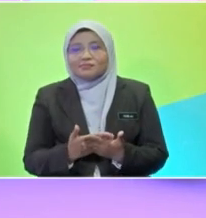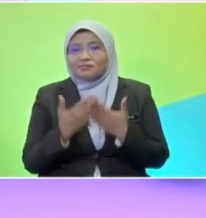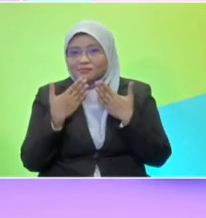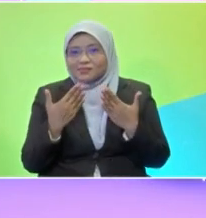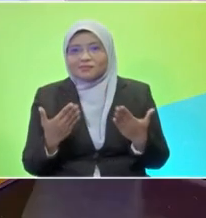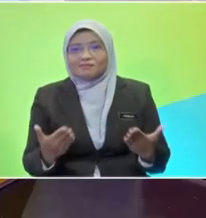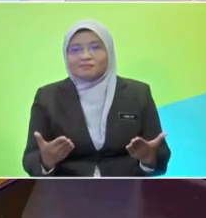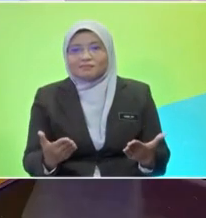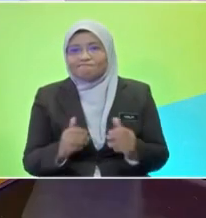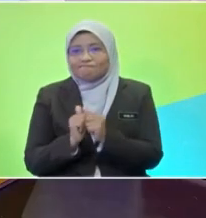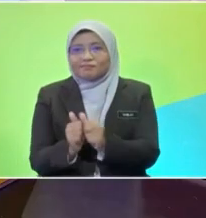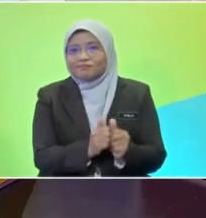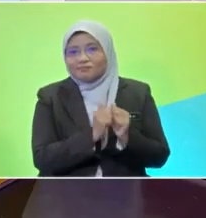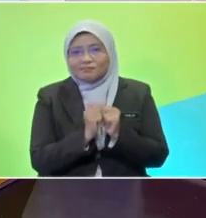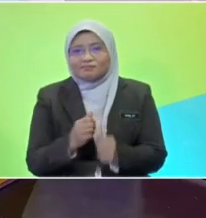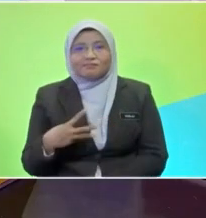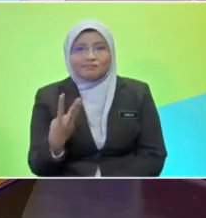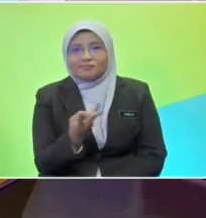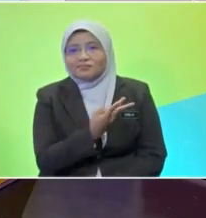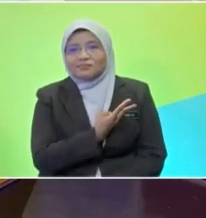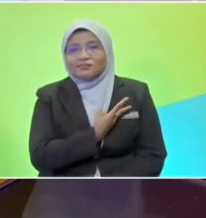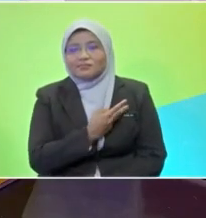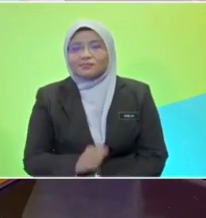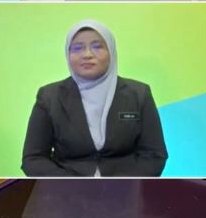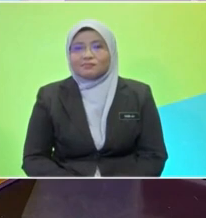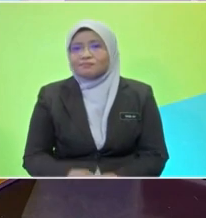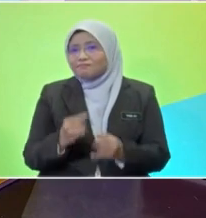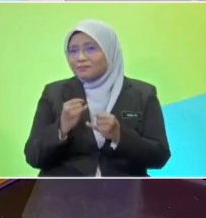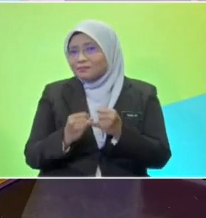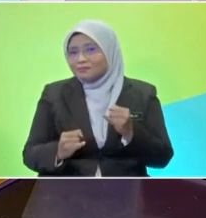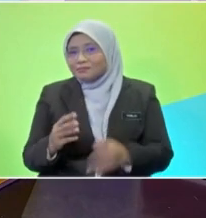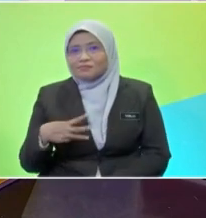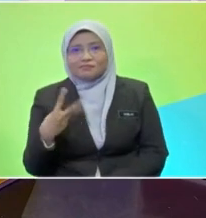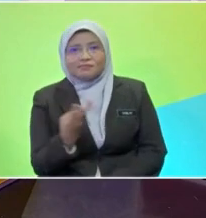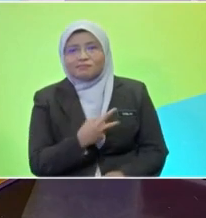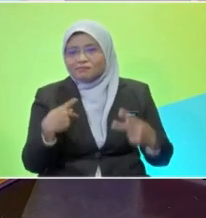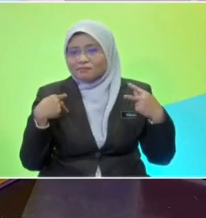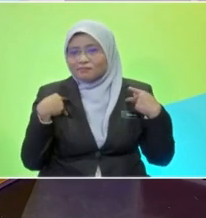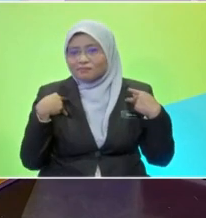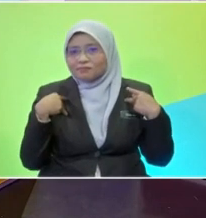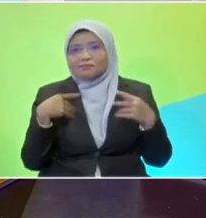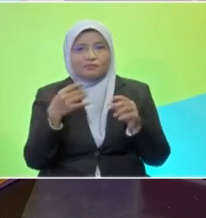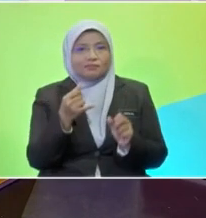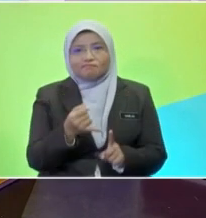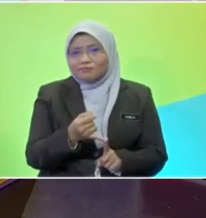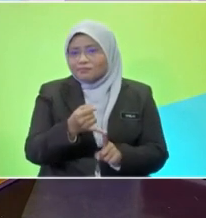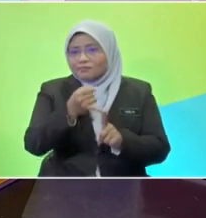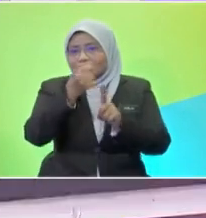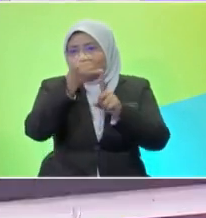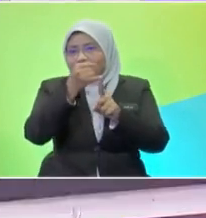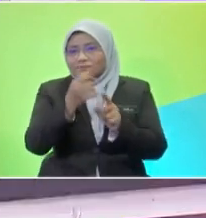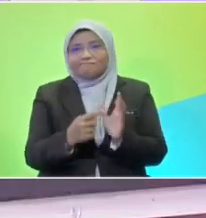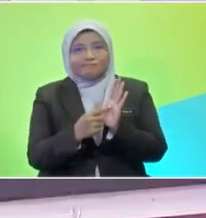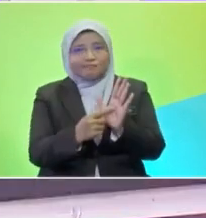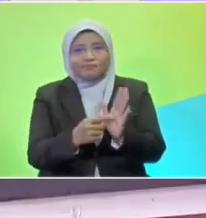for joining us today. And before we end, Mr. Carl, we have a special performance. A classical song. Okay, if you wonder